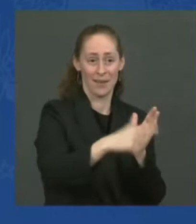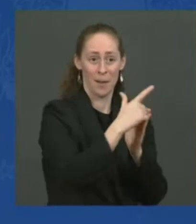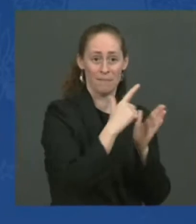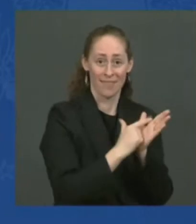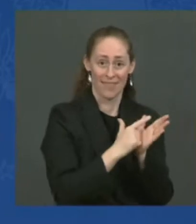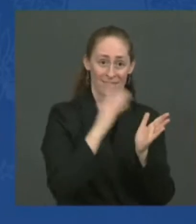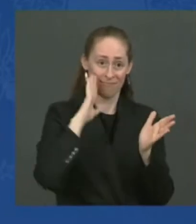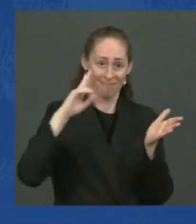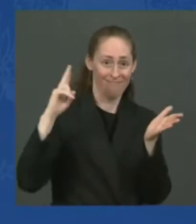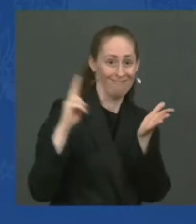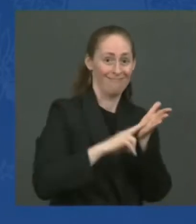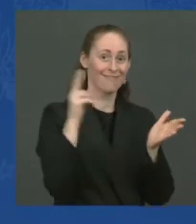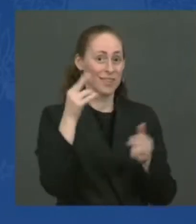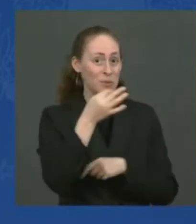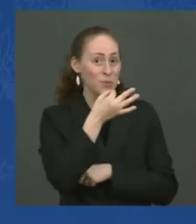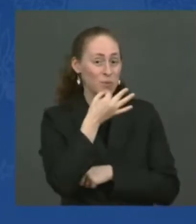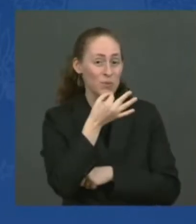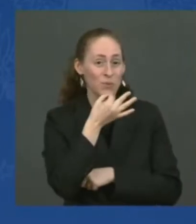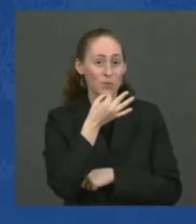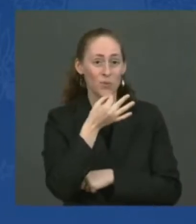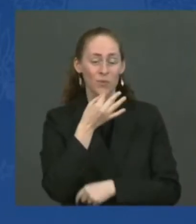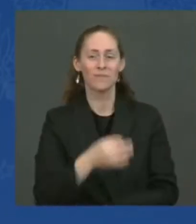Biden.